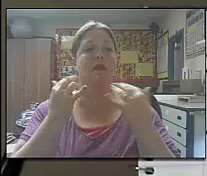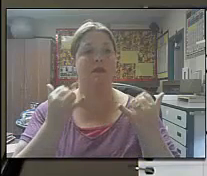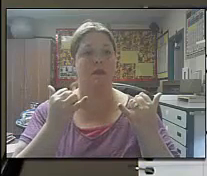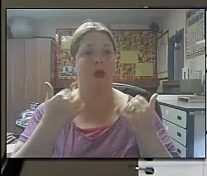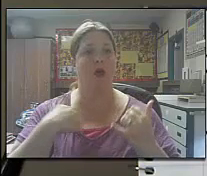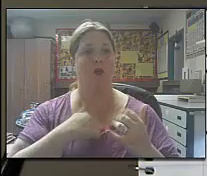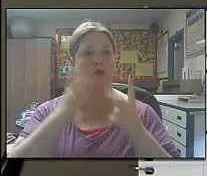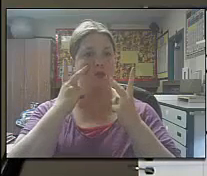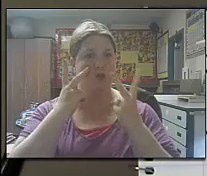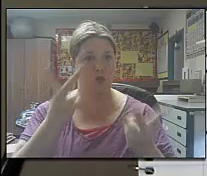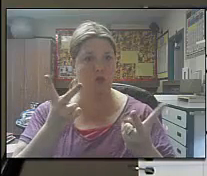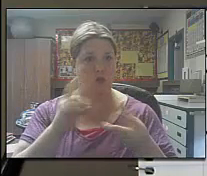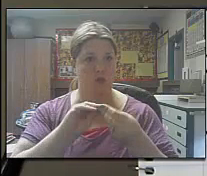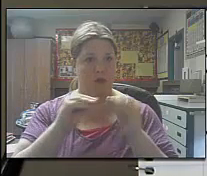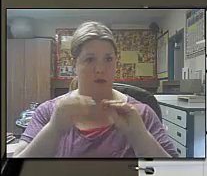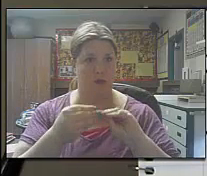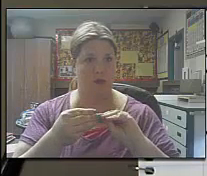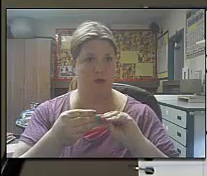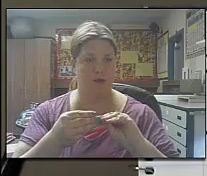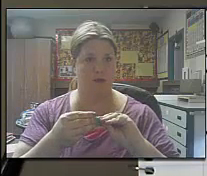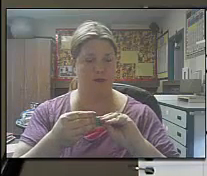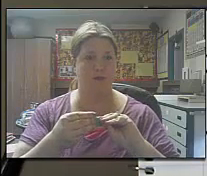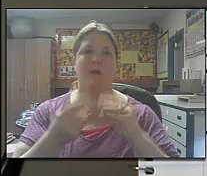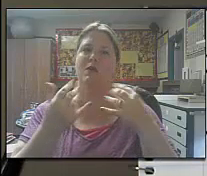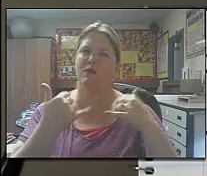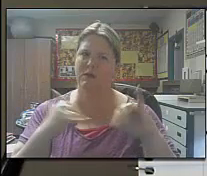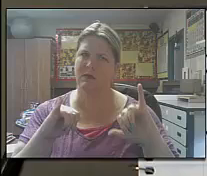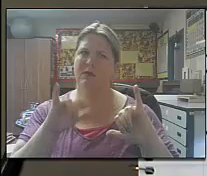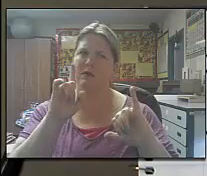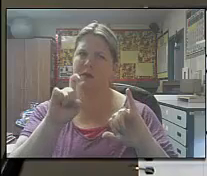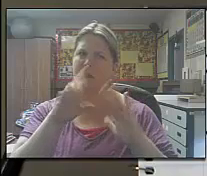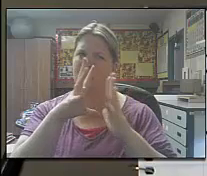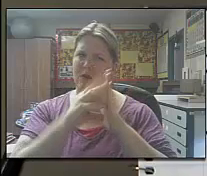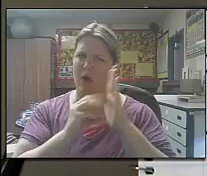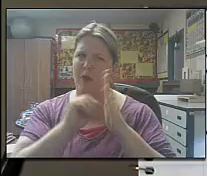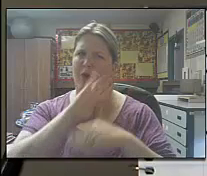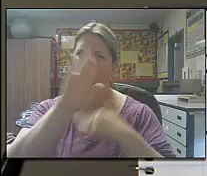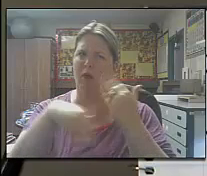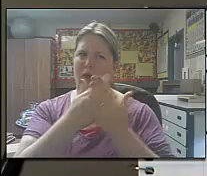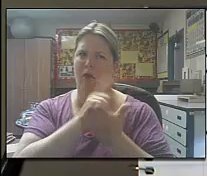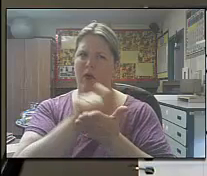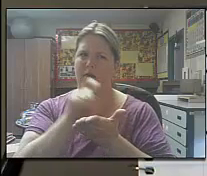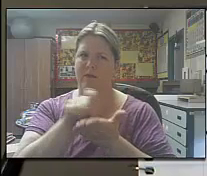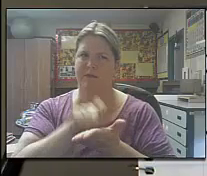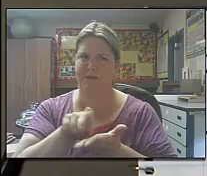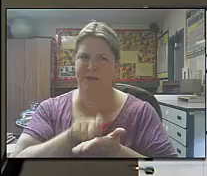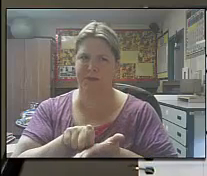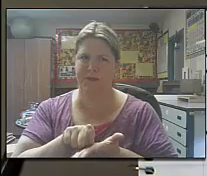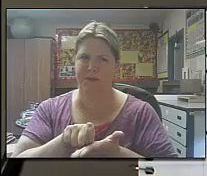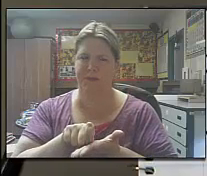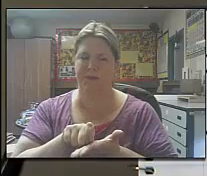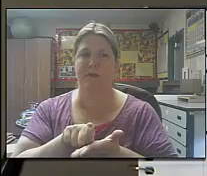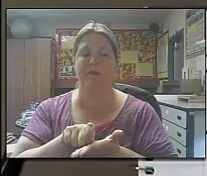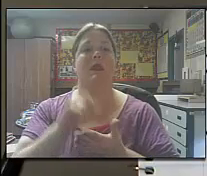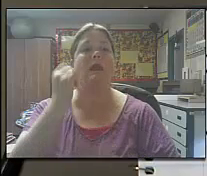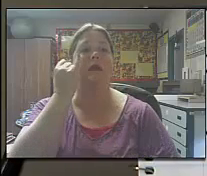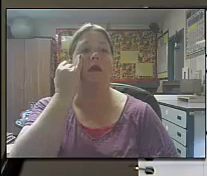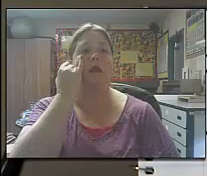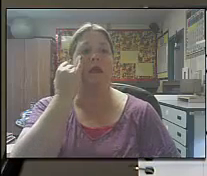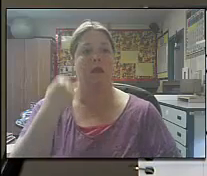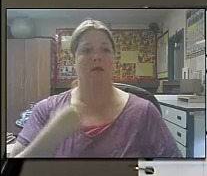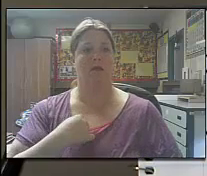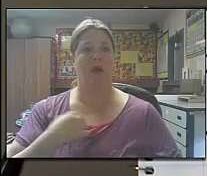numbers. You still need to be copying all of this down. So if I have a